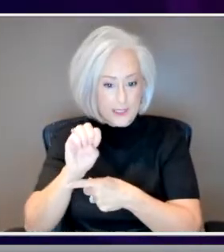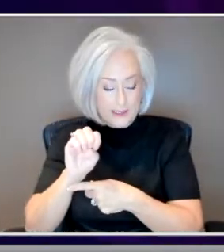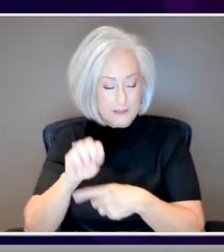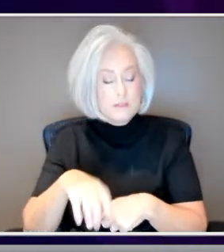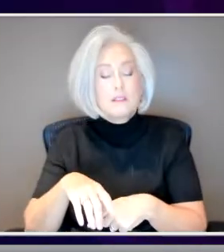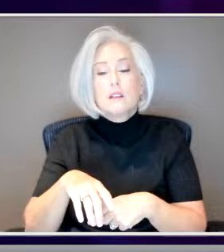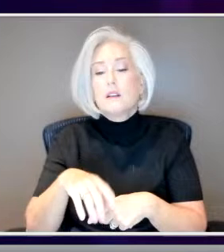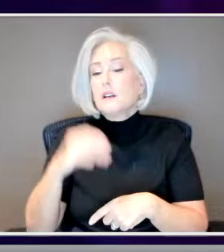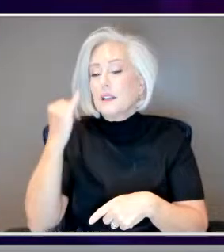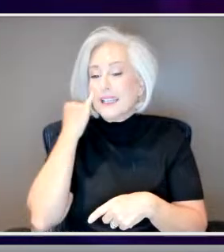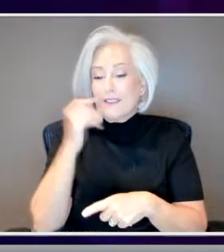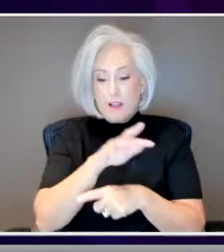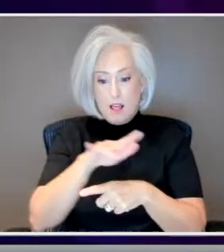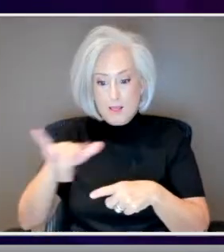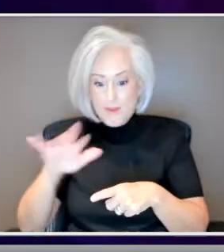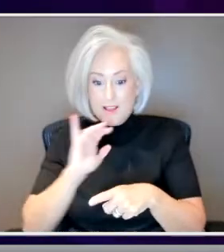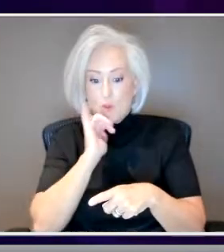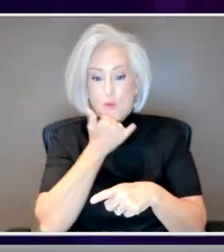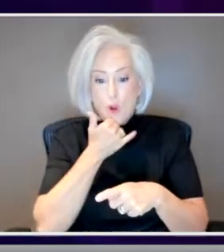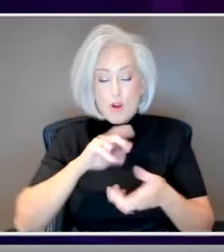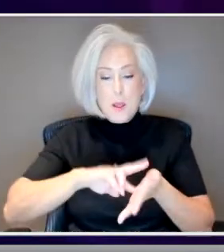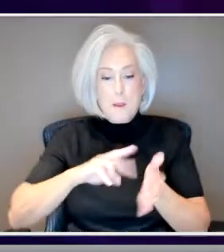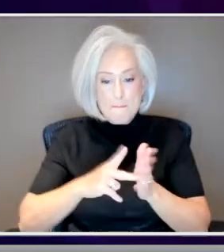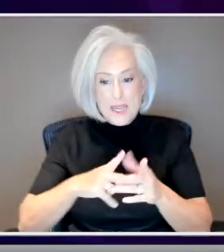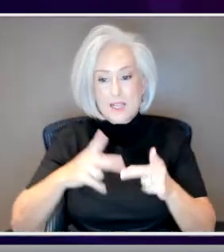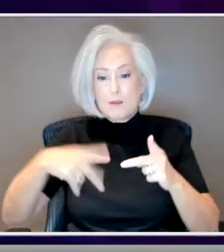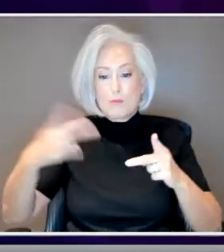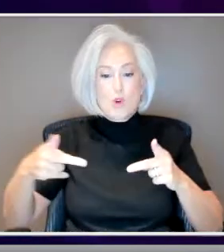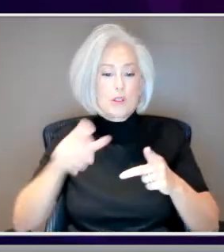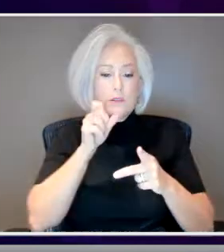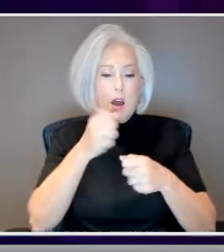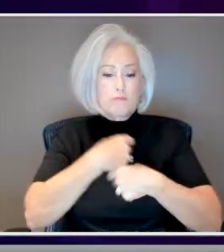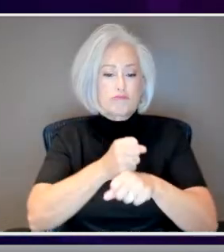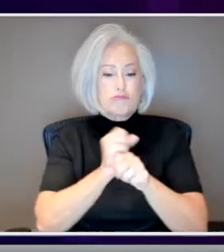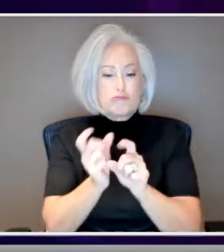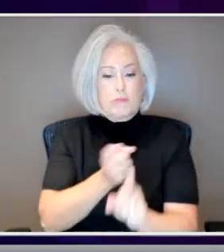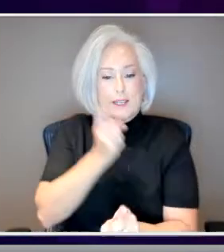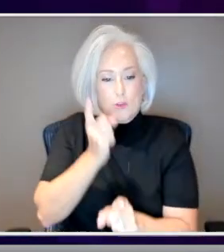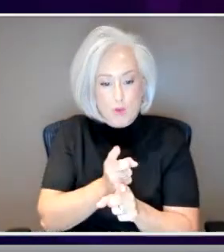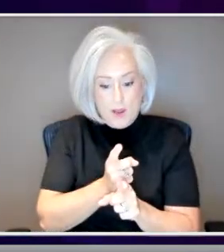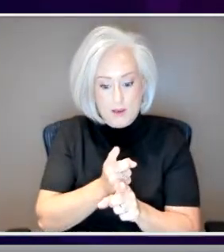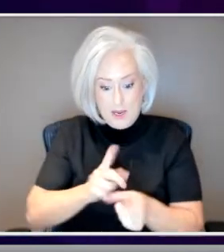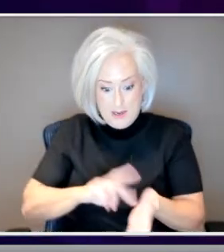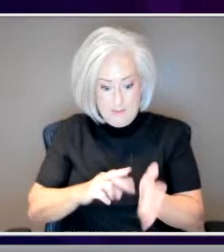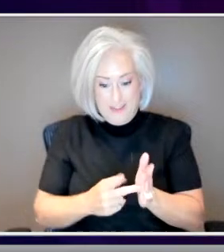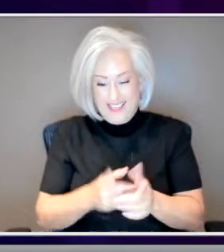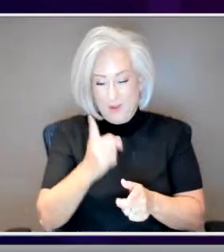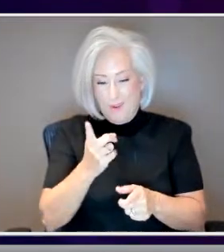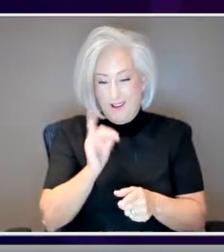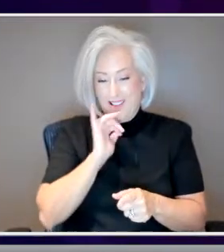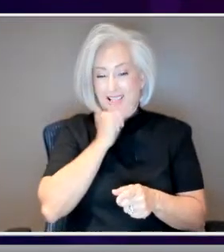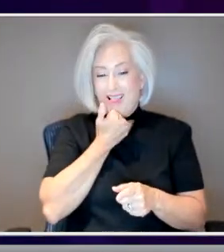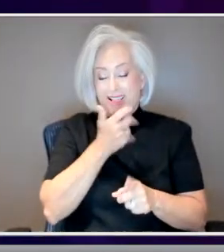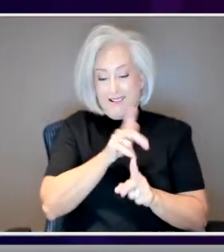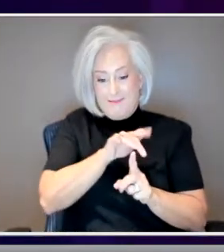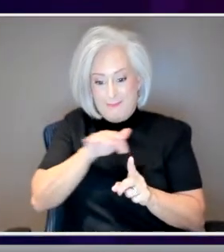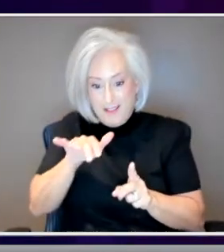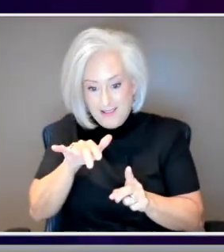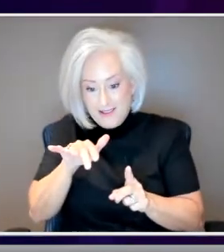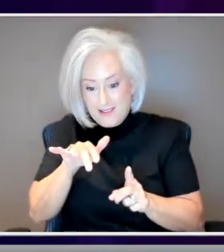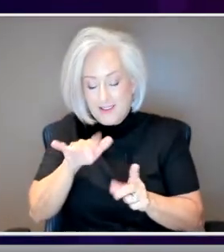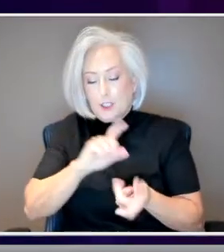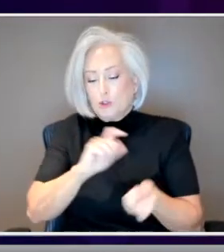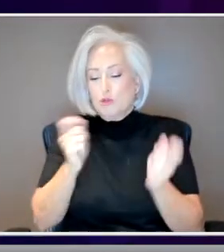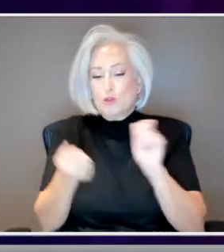made correctly. So one spelling mistake can change the meaning of the whole sentence. Yes. I just love how your